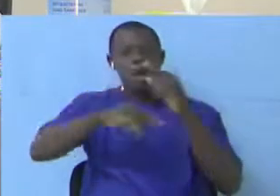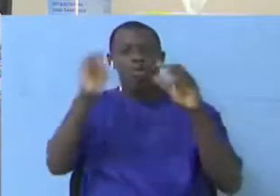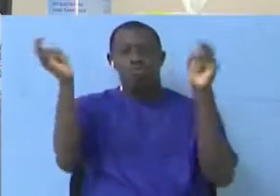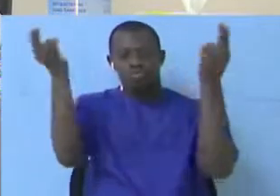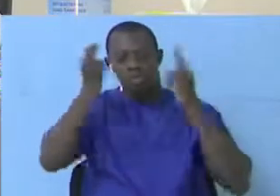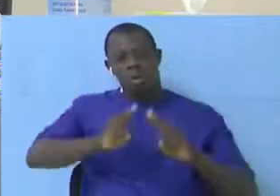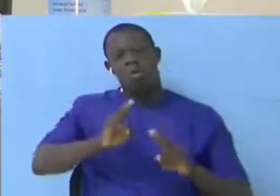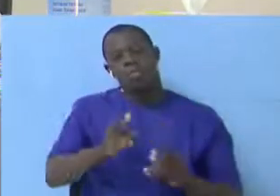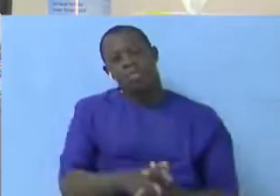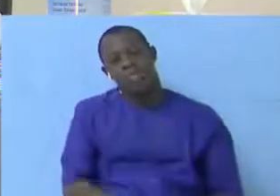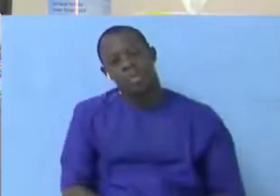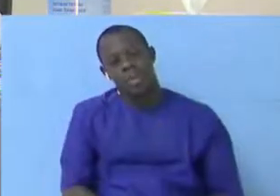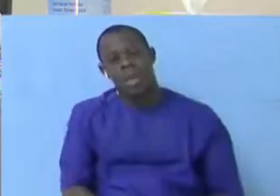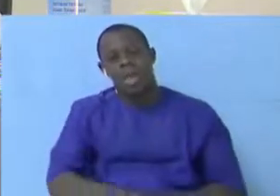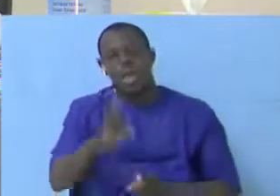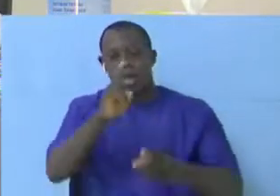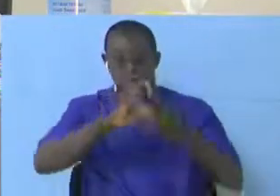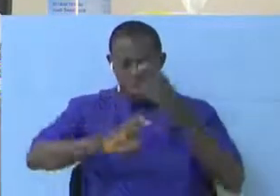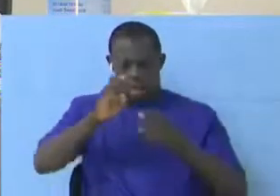Again, Council, what I